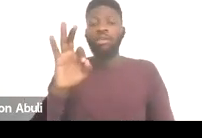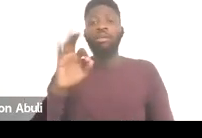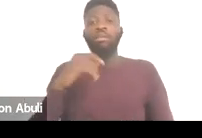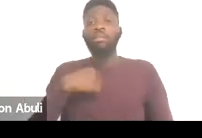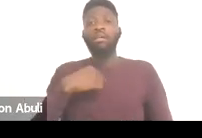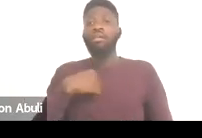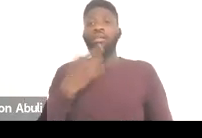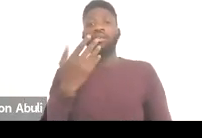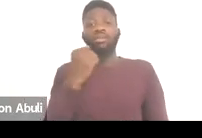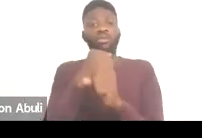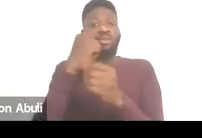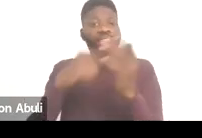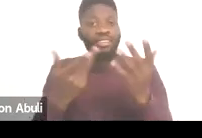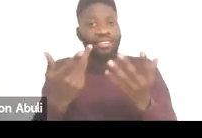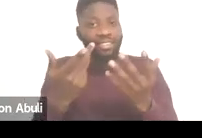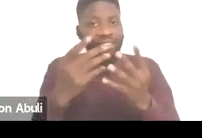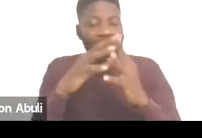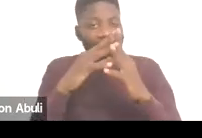for that?